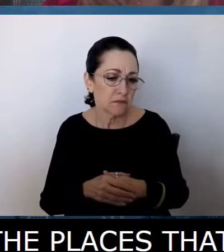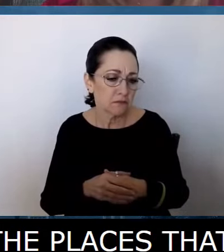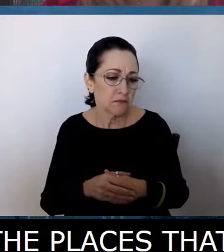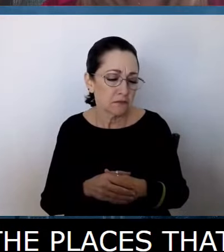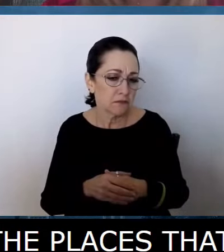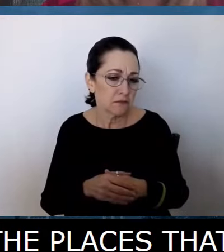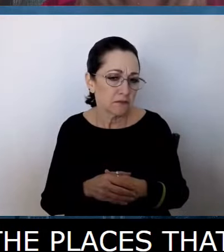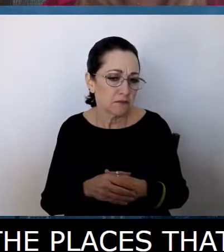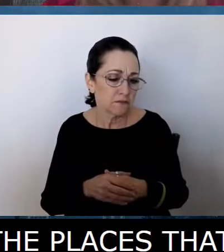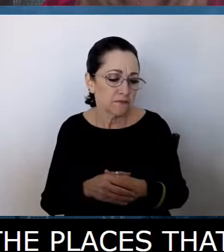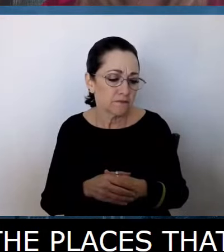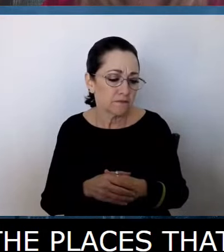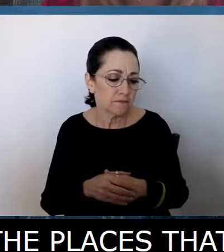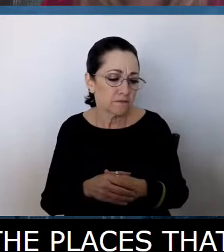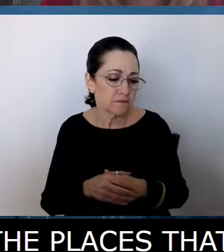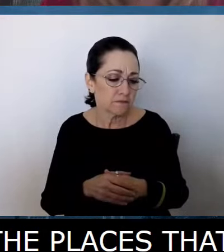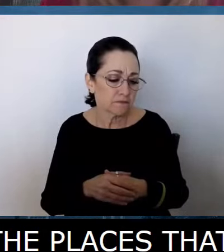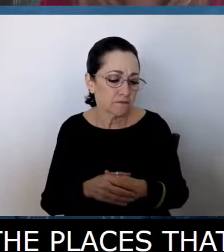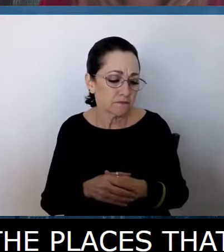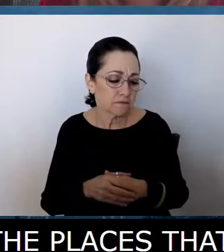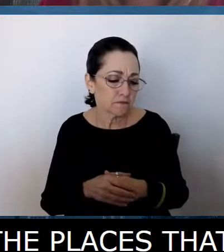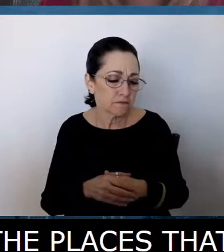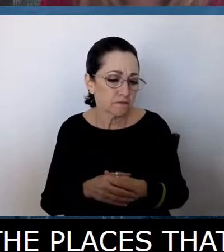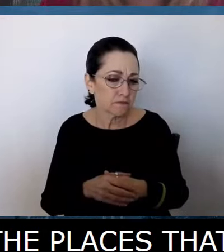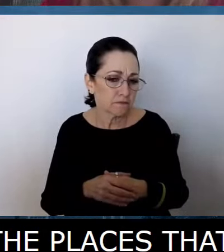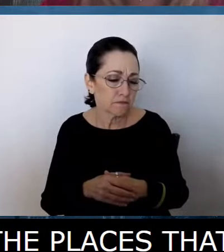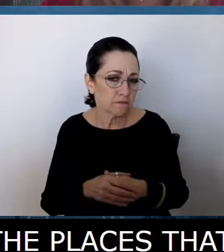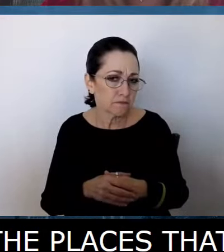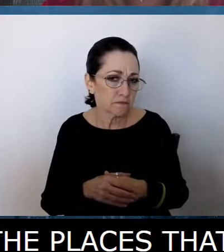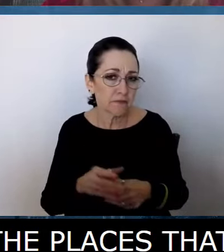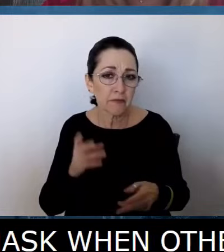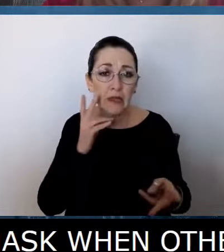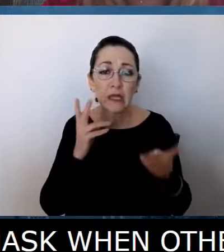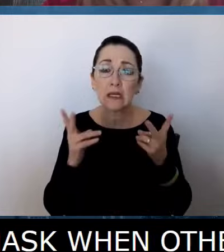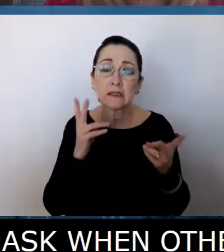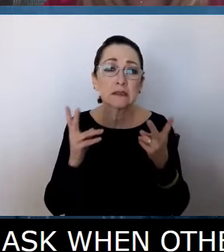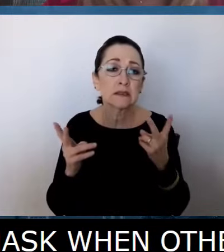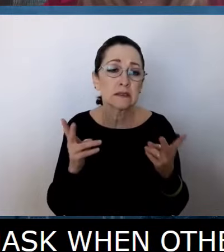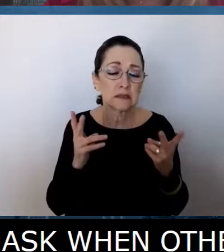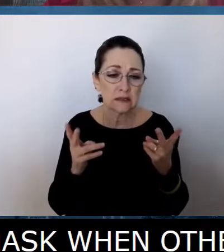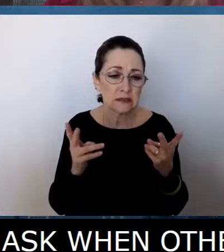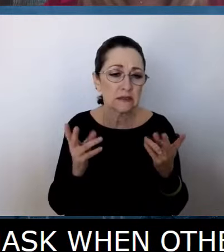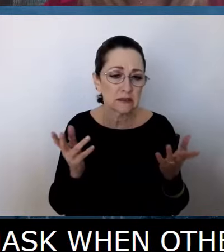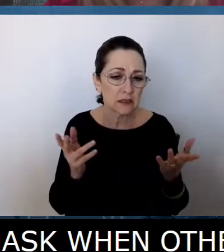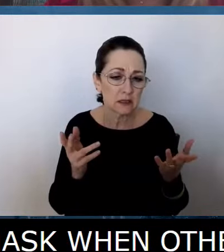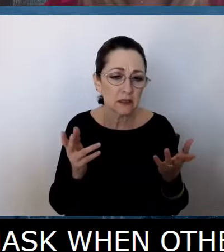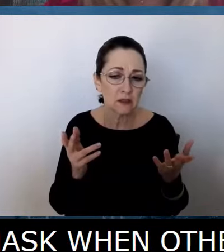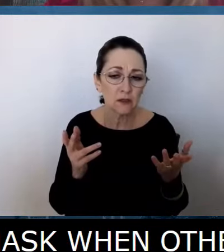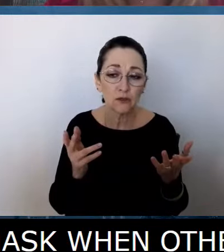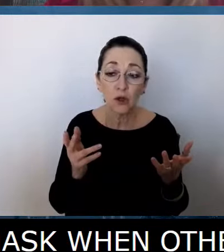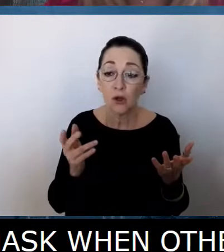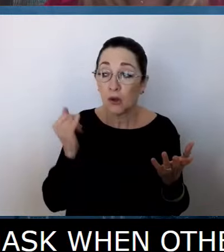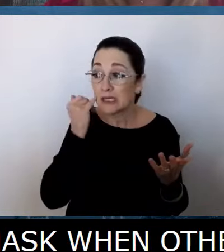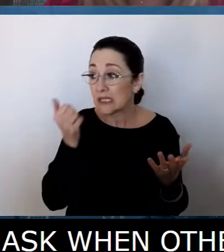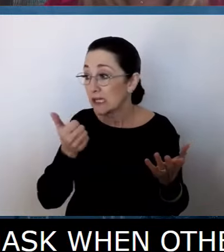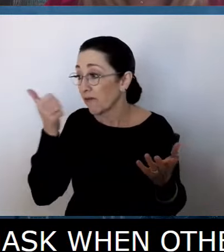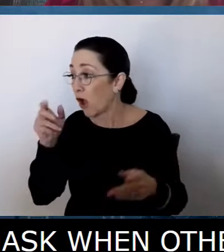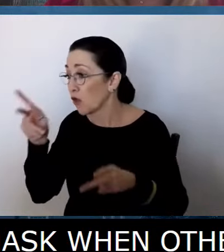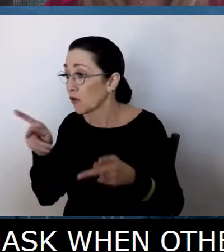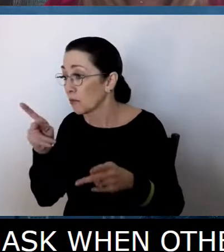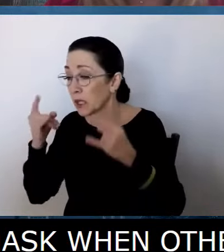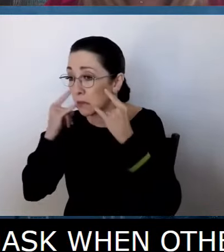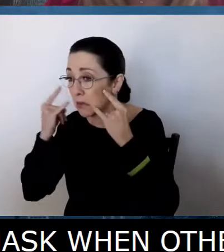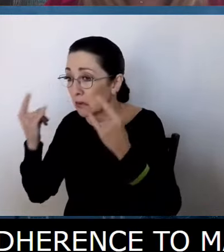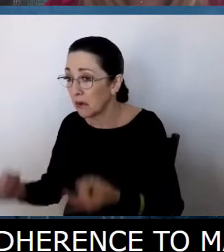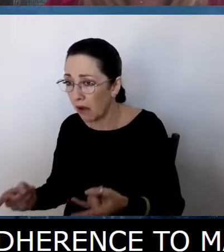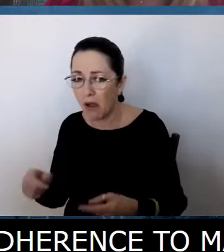low adherence to mask wearing when others aren't wearing masks. I think if we can get the message out that